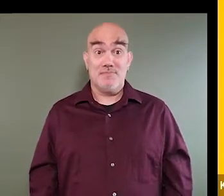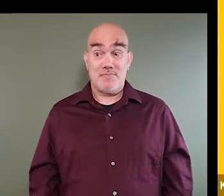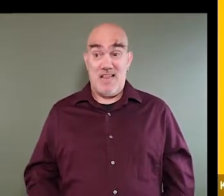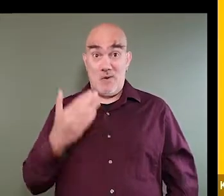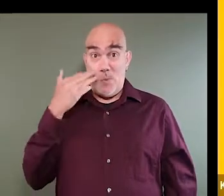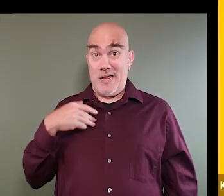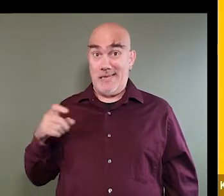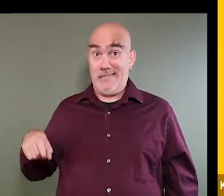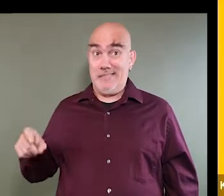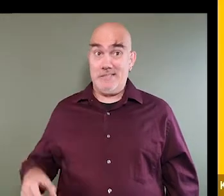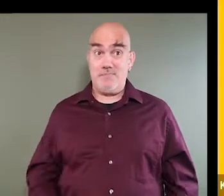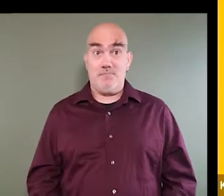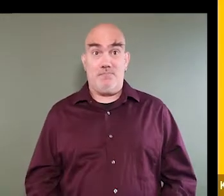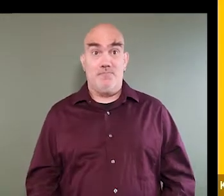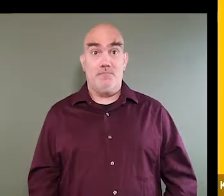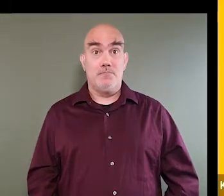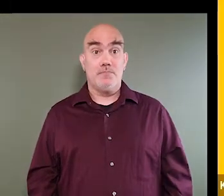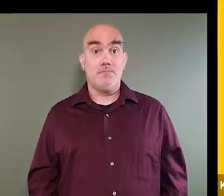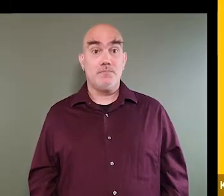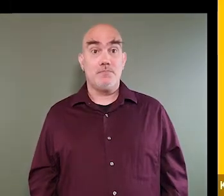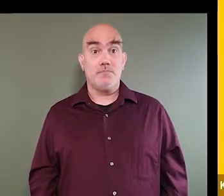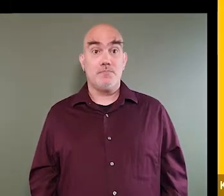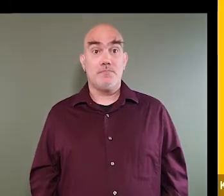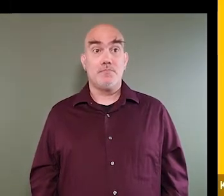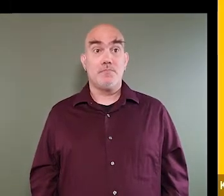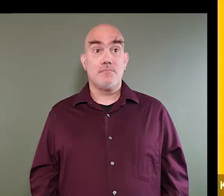need it.